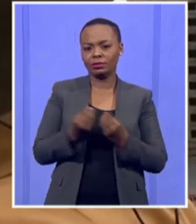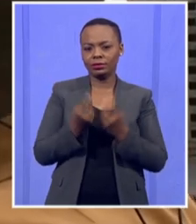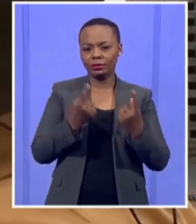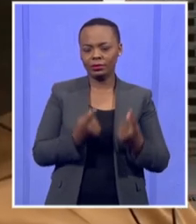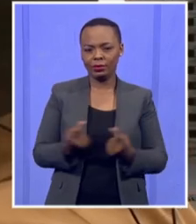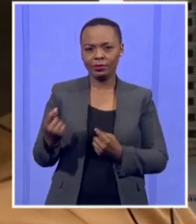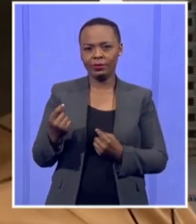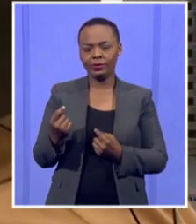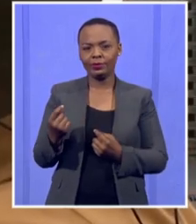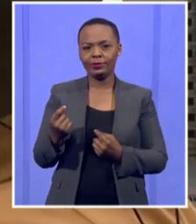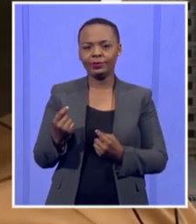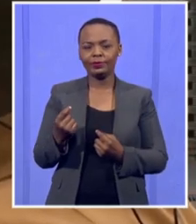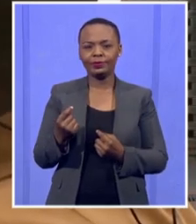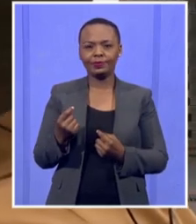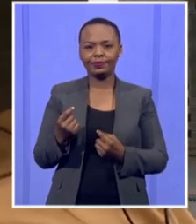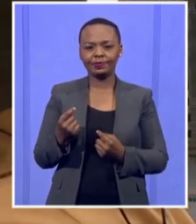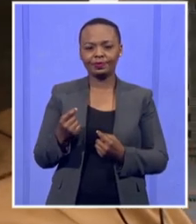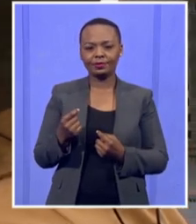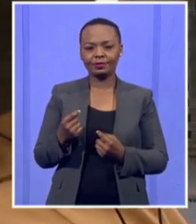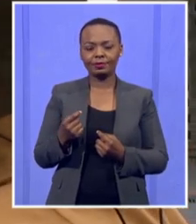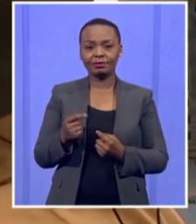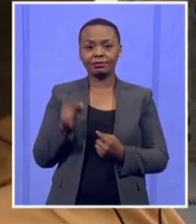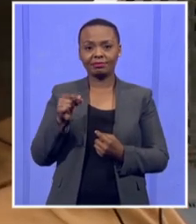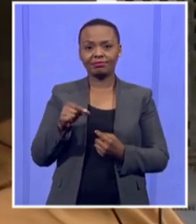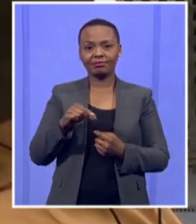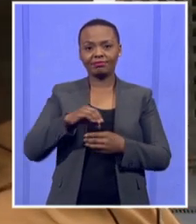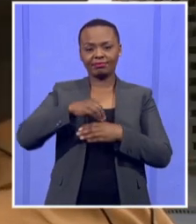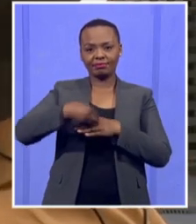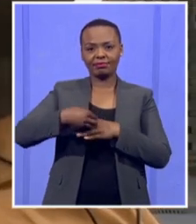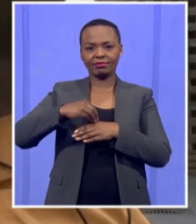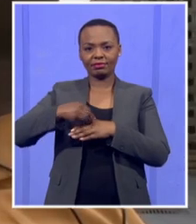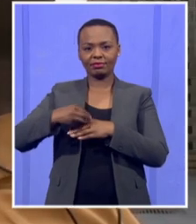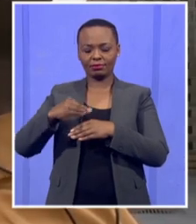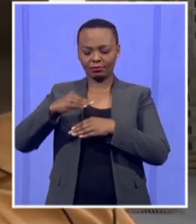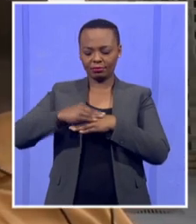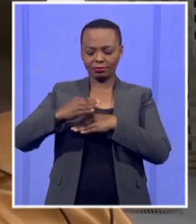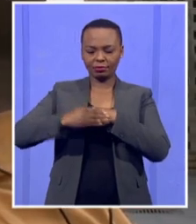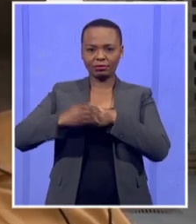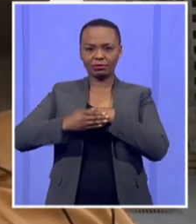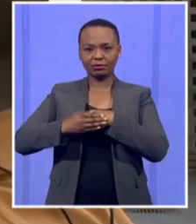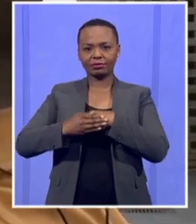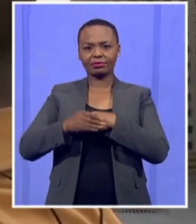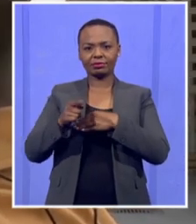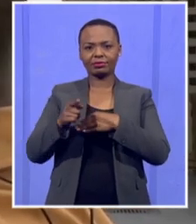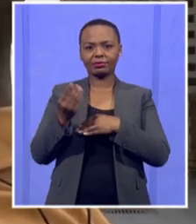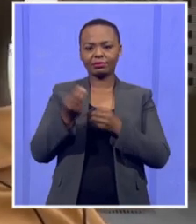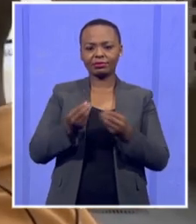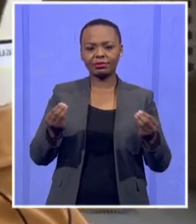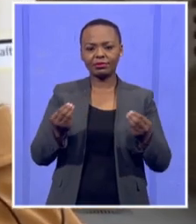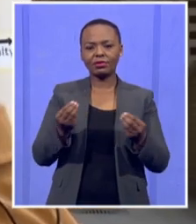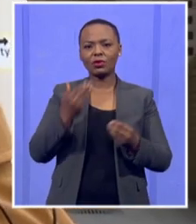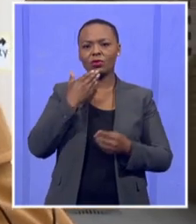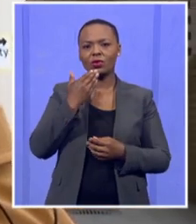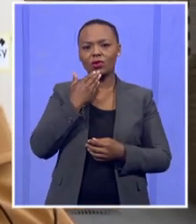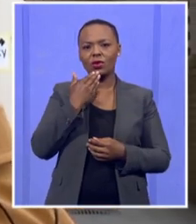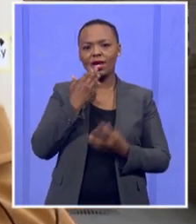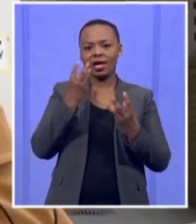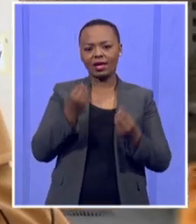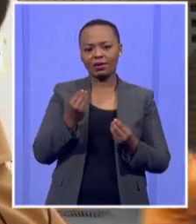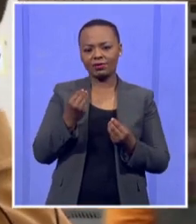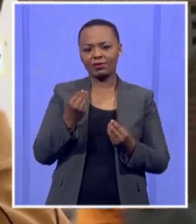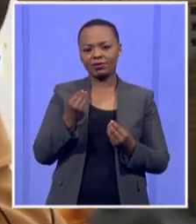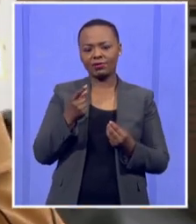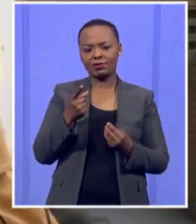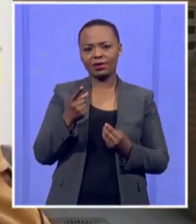laparoscopic Nissen fundoplication. It's an operation we do for children with cerebral palsy, and because the children cannot